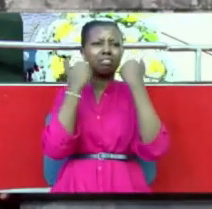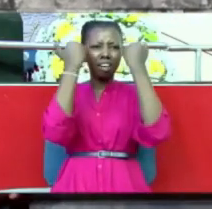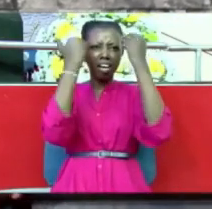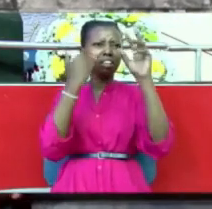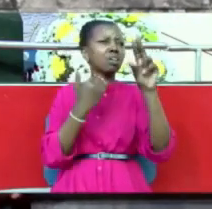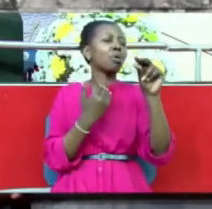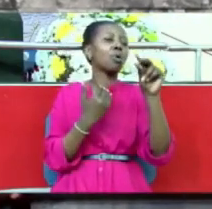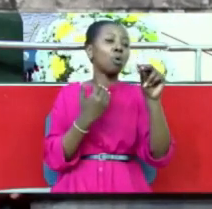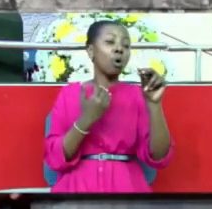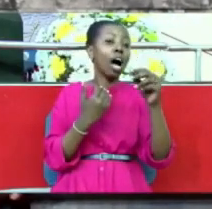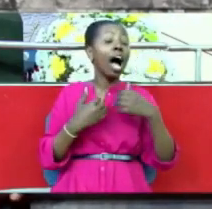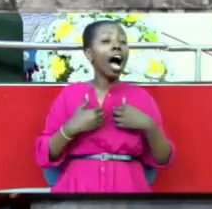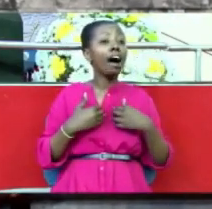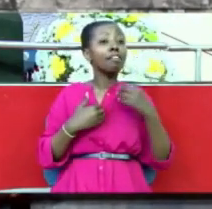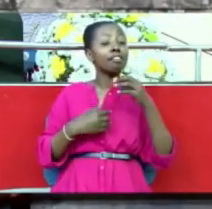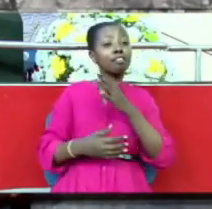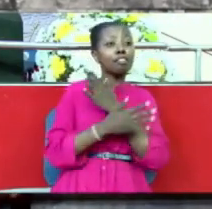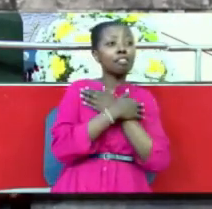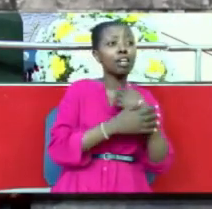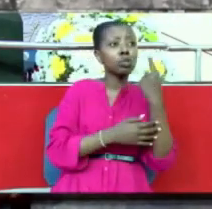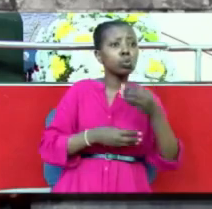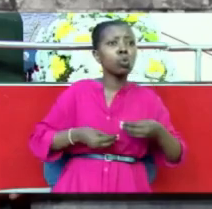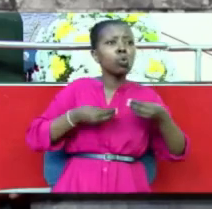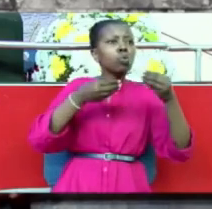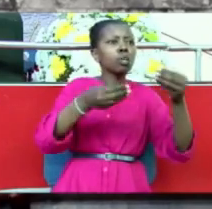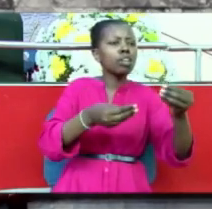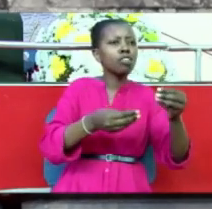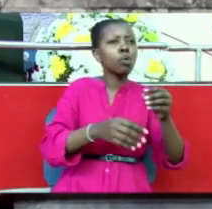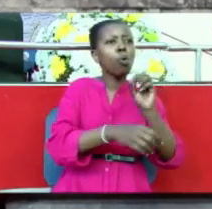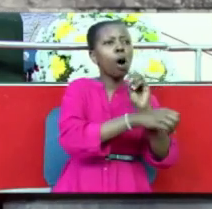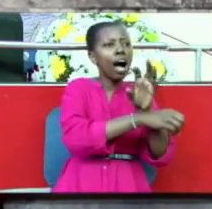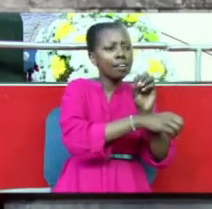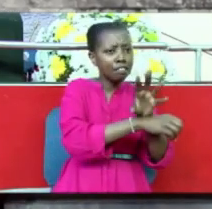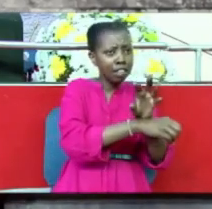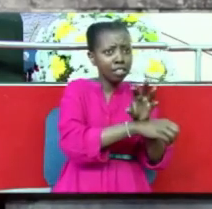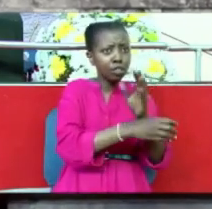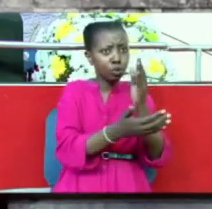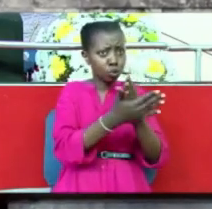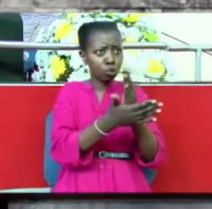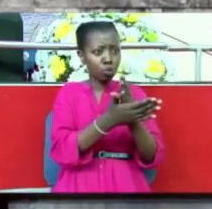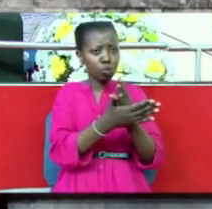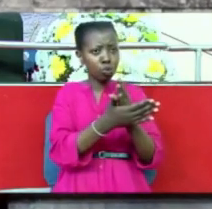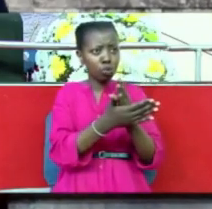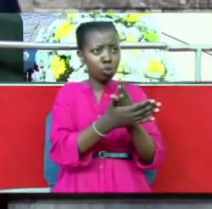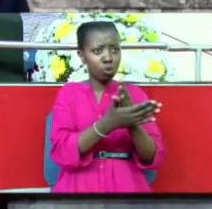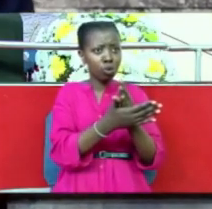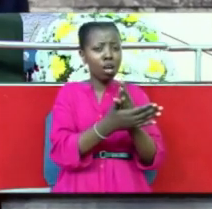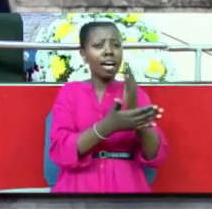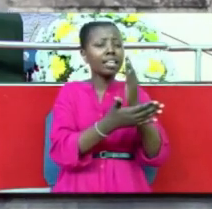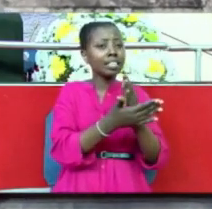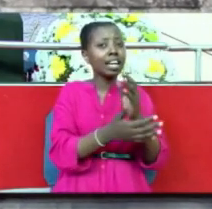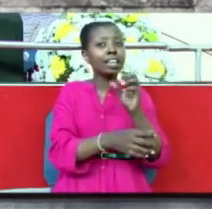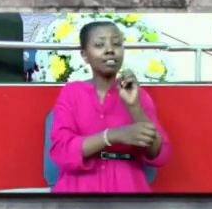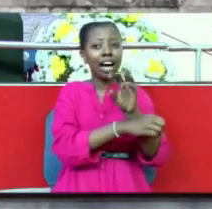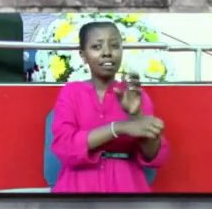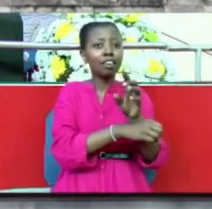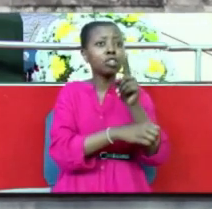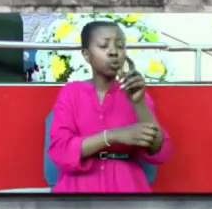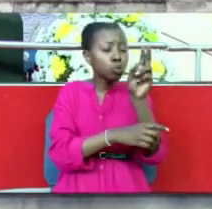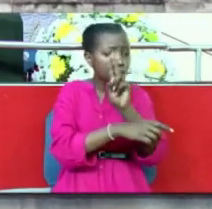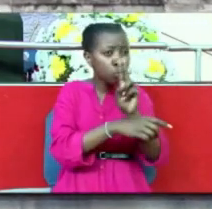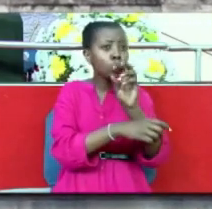mbegu. Na mbegu, tumia mbegu. Mekwambia huyu rafiki yangu na labda ananiona, anasikiza. Na uishi